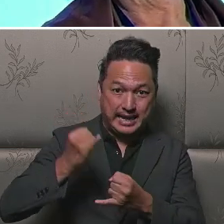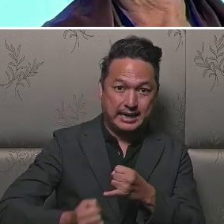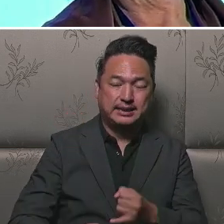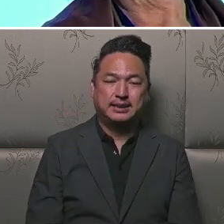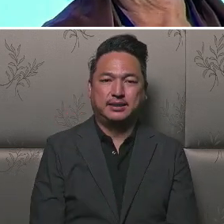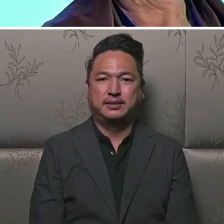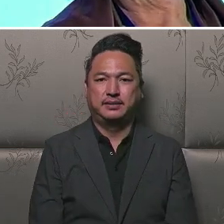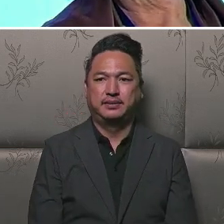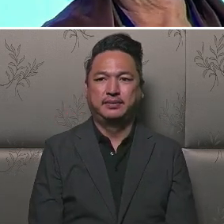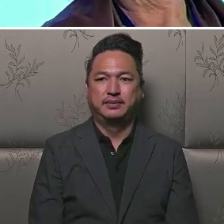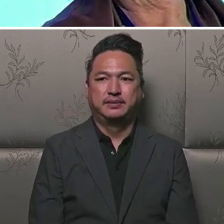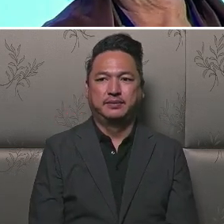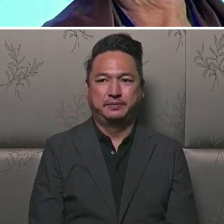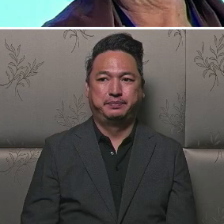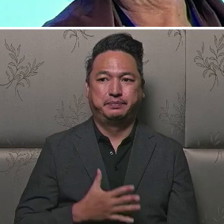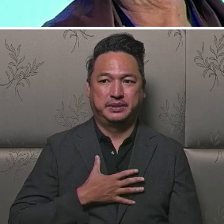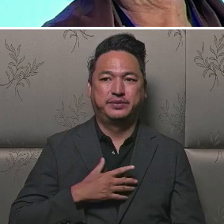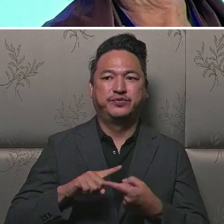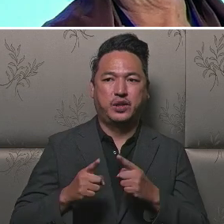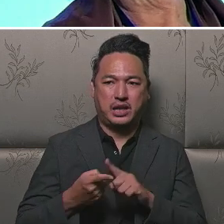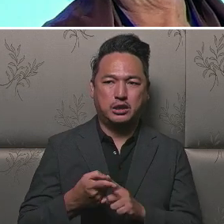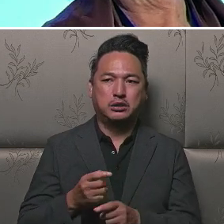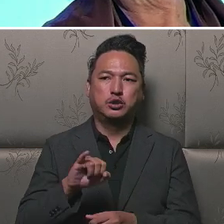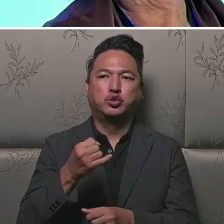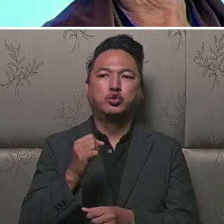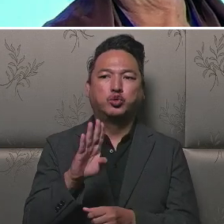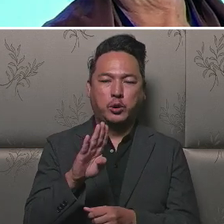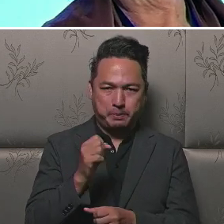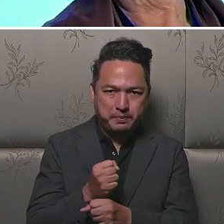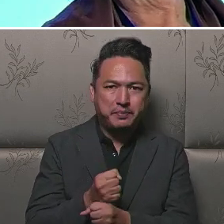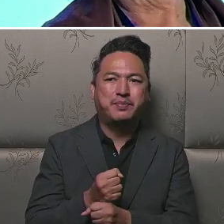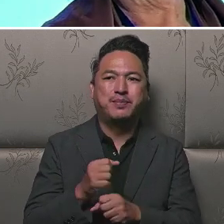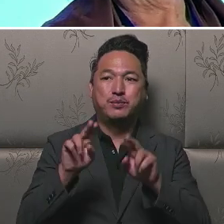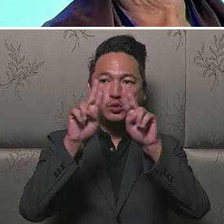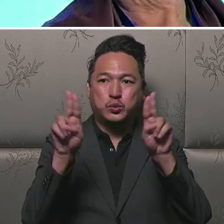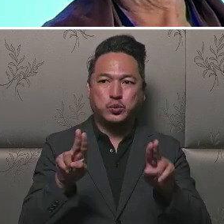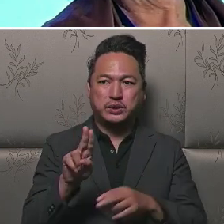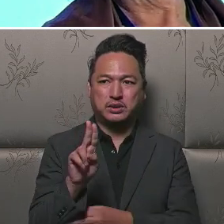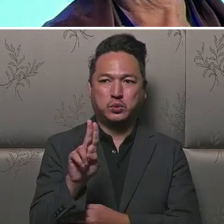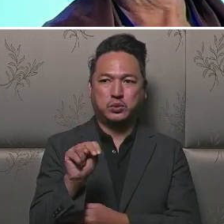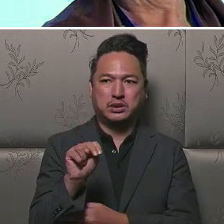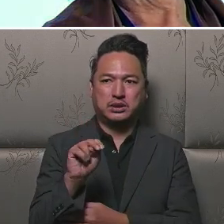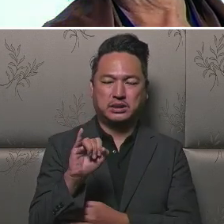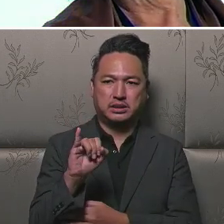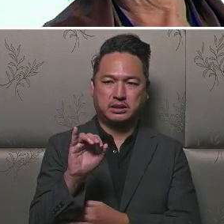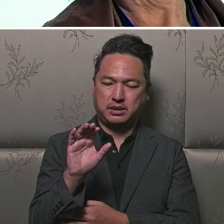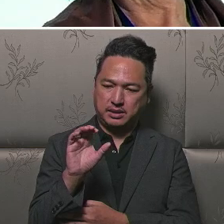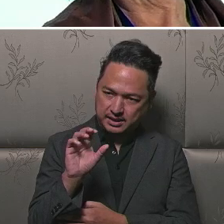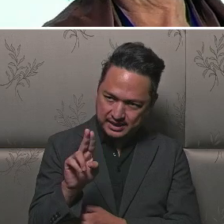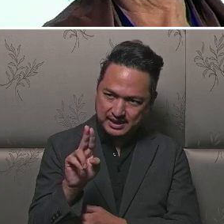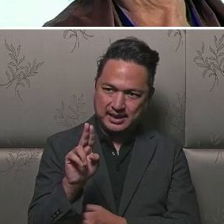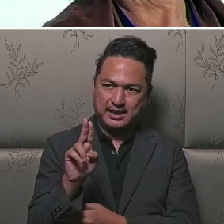country representative, UNHCR here in Thailand, Ms. Tammy Lynn